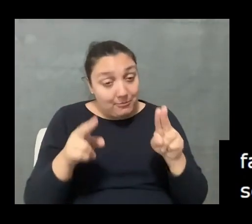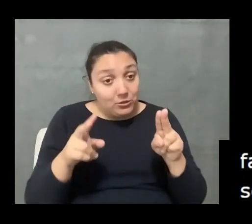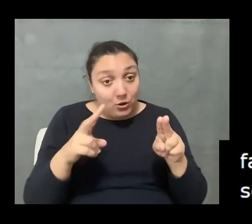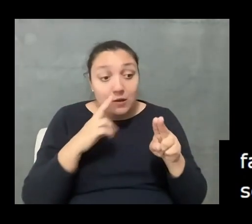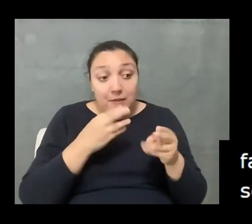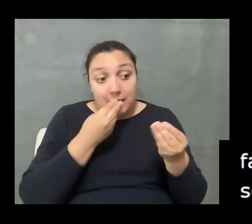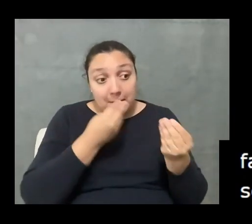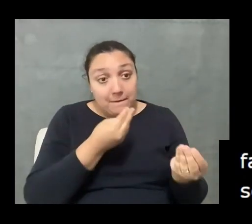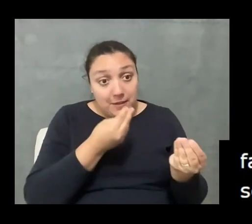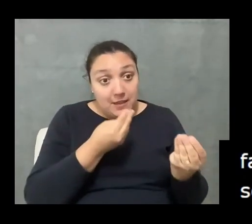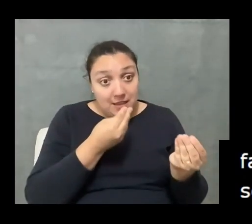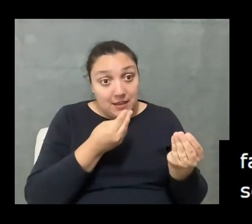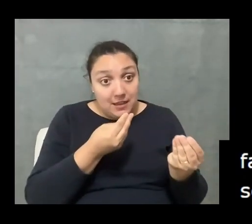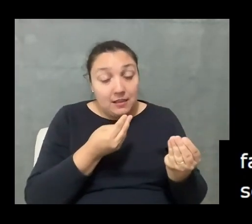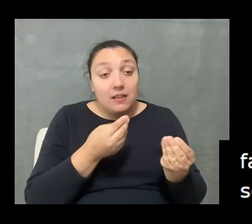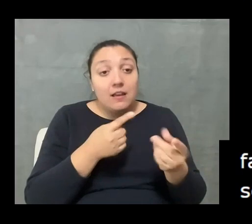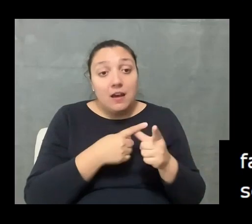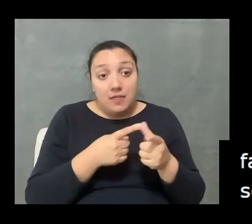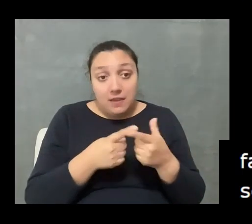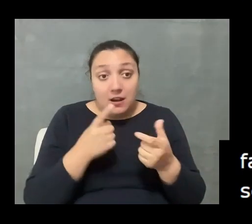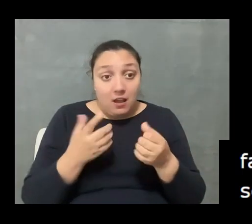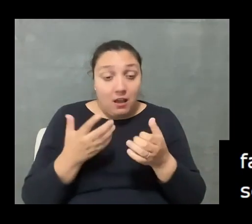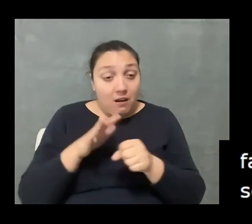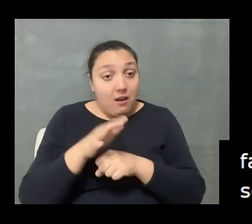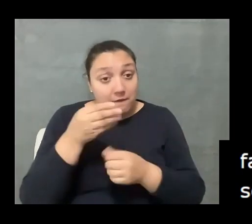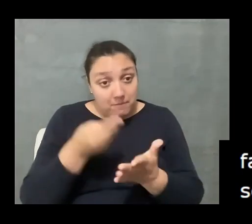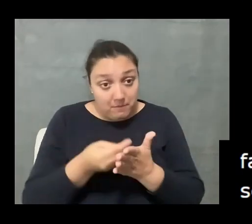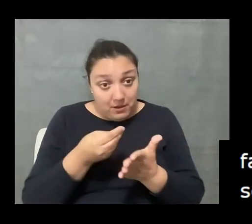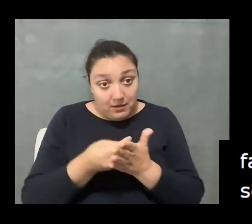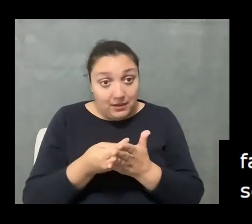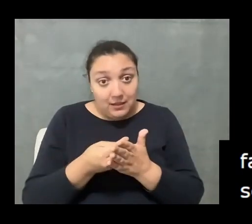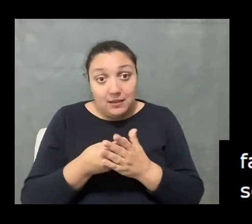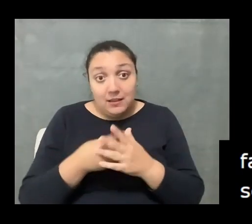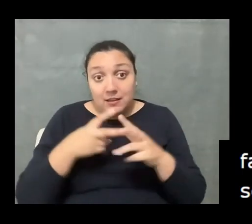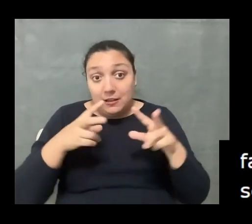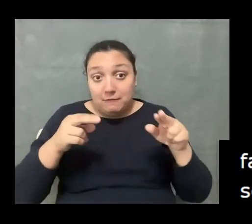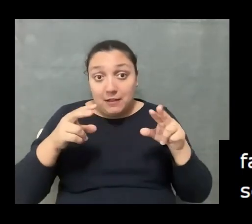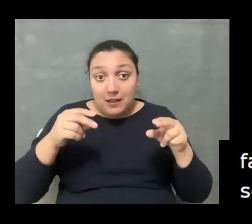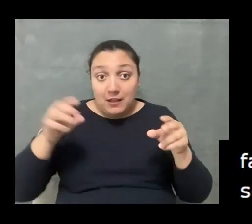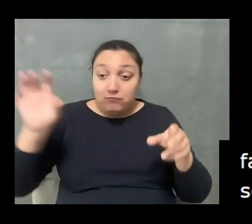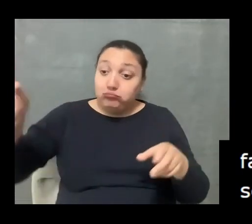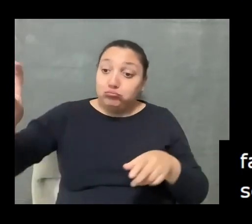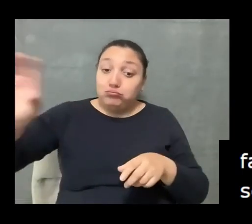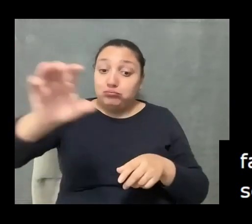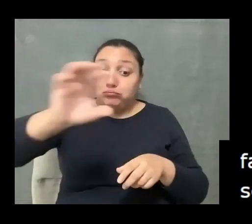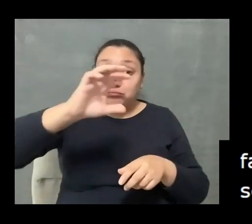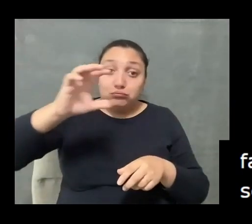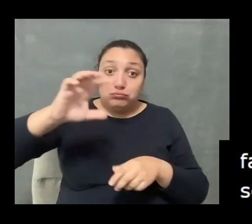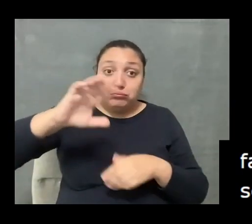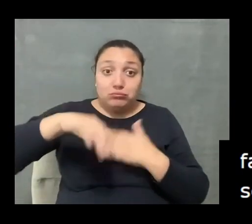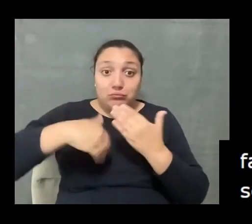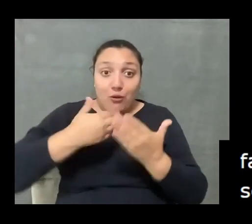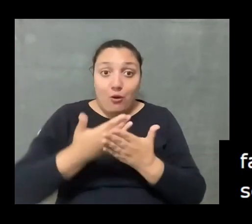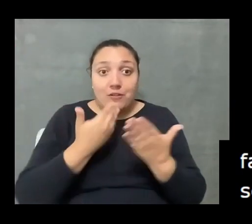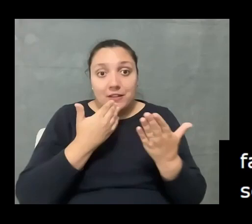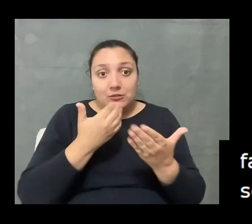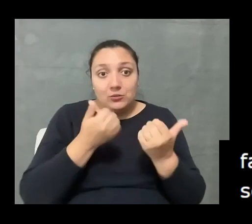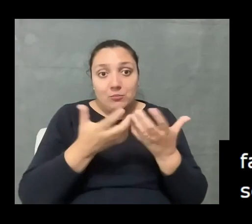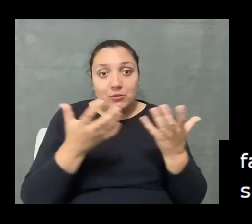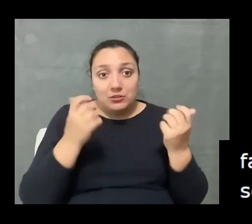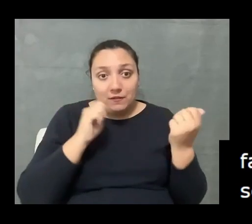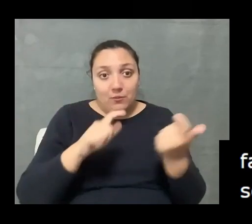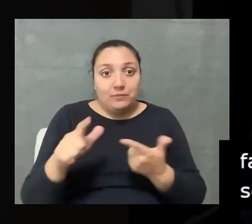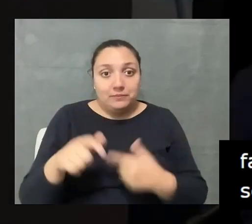have enough money that we can make lobster flakes and sprinkle it on all our food if I want. Thank you, Troy. Thank you so much, everyone. All right.